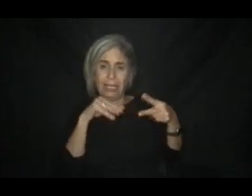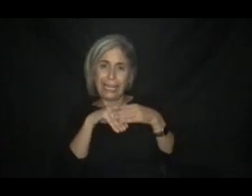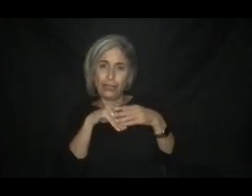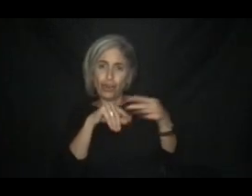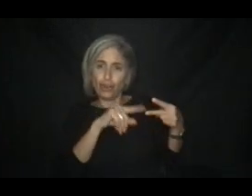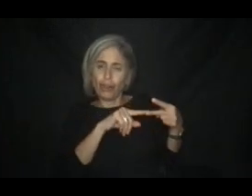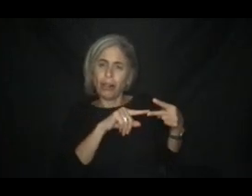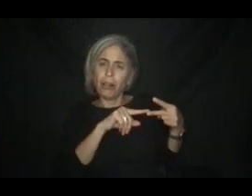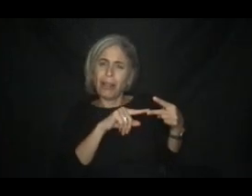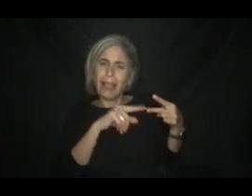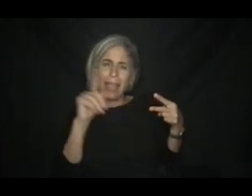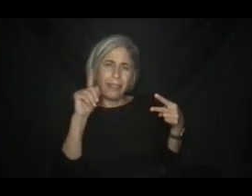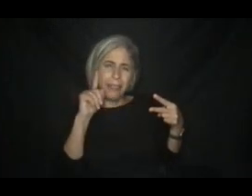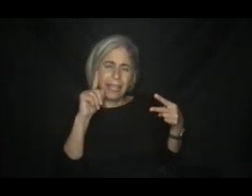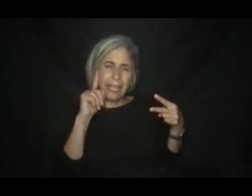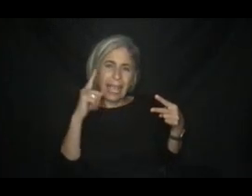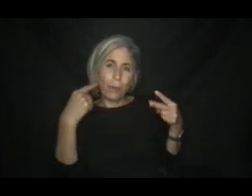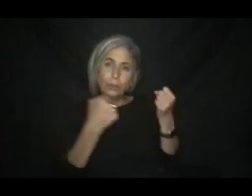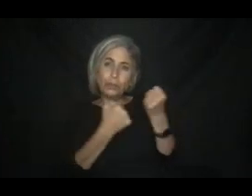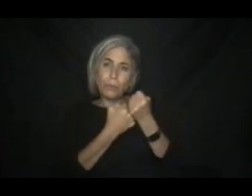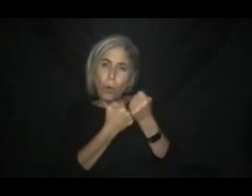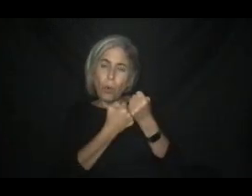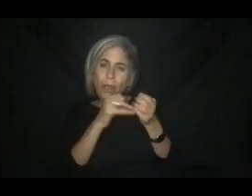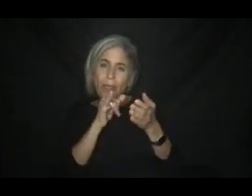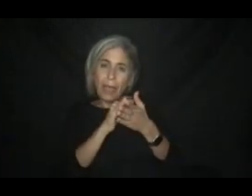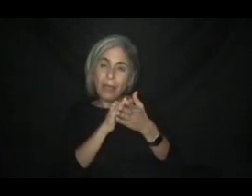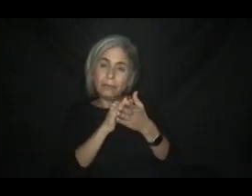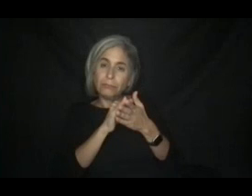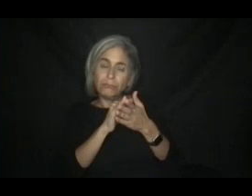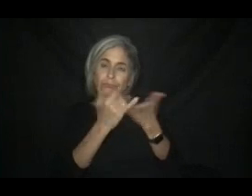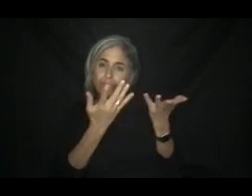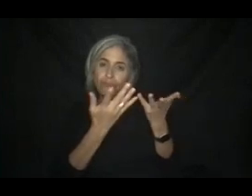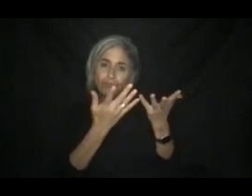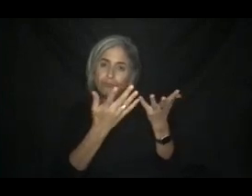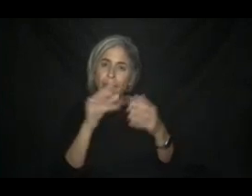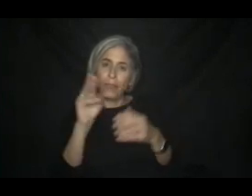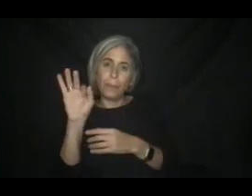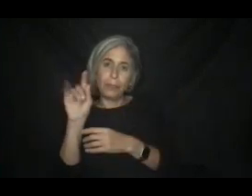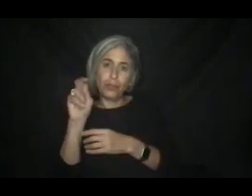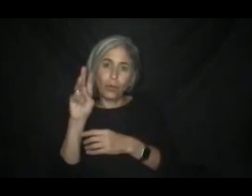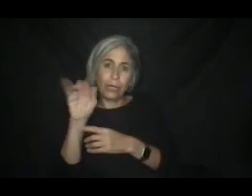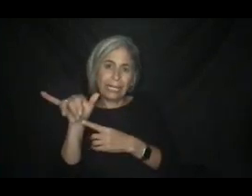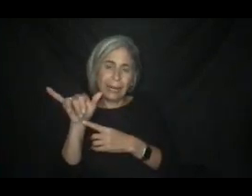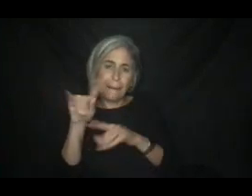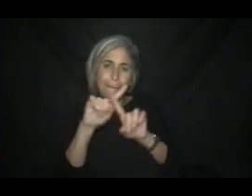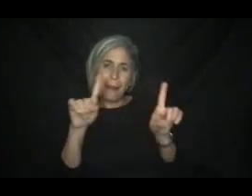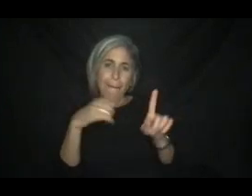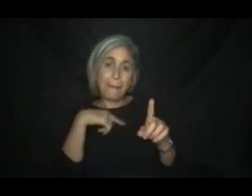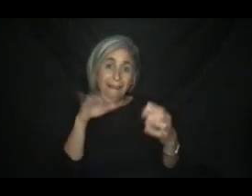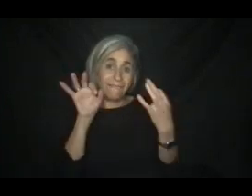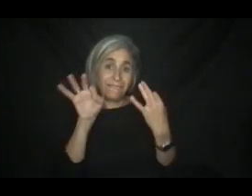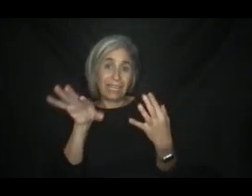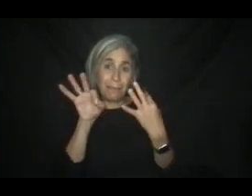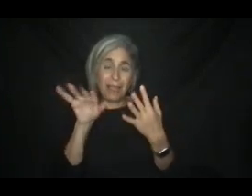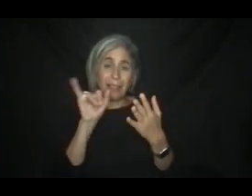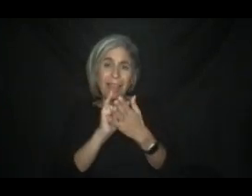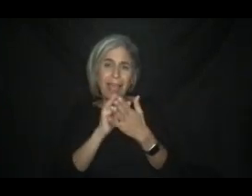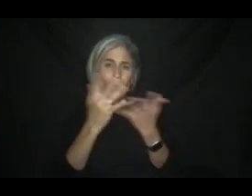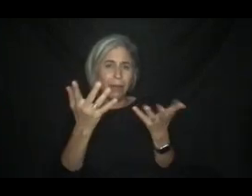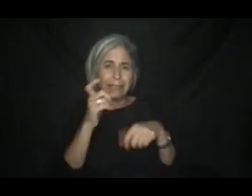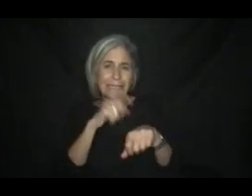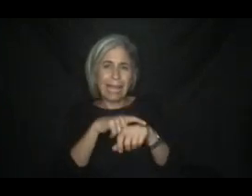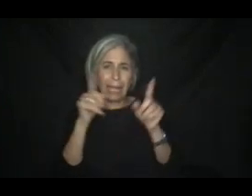I would likely support the majority on the decision, but my input would be that maybe we consider doing a